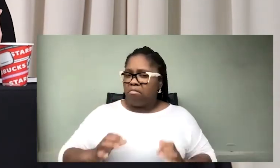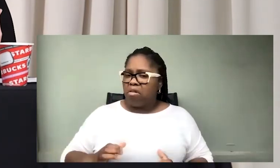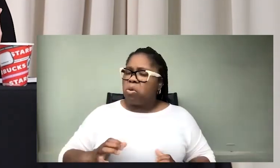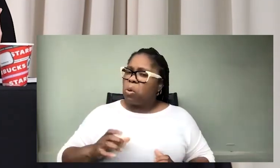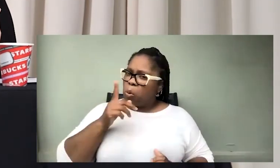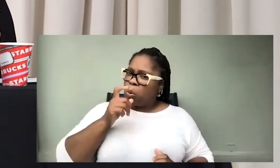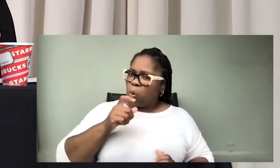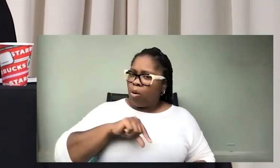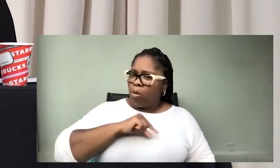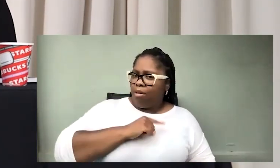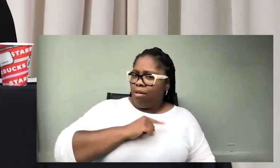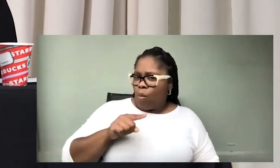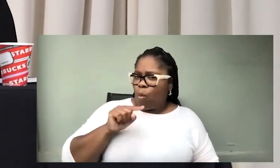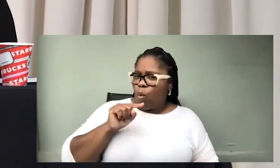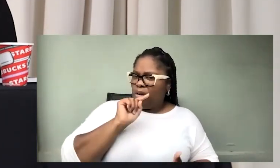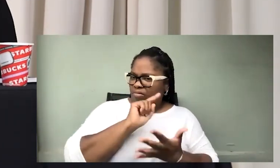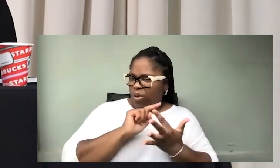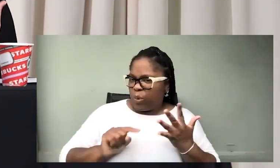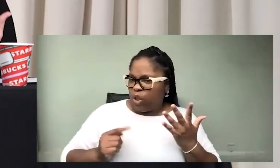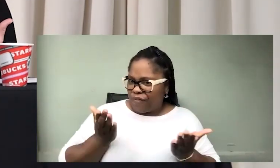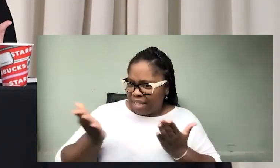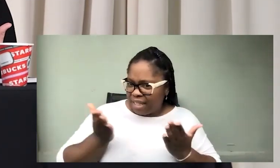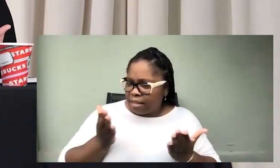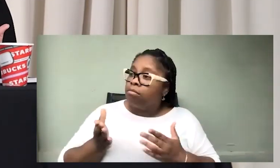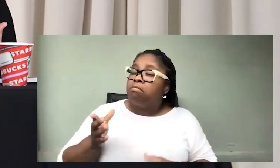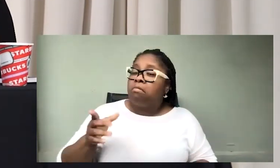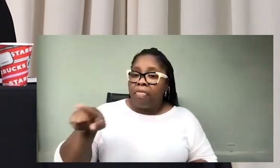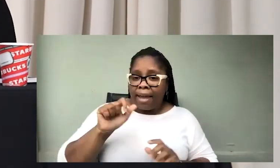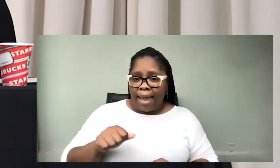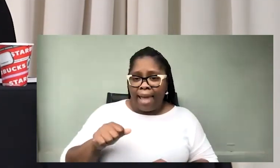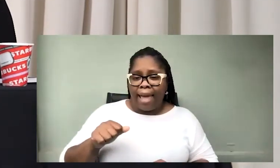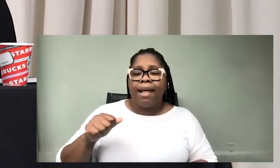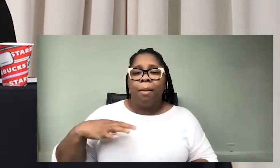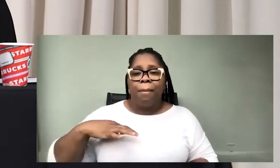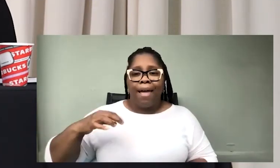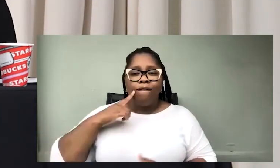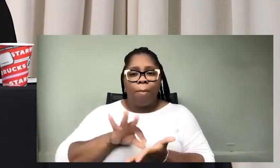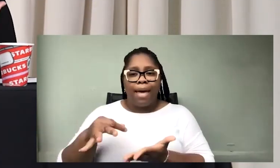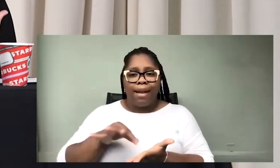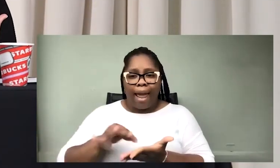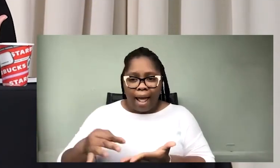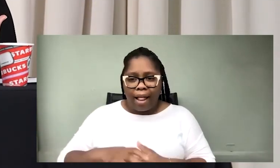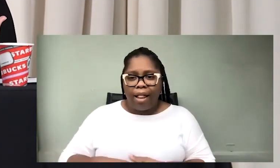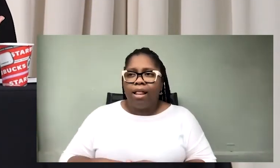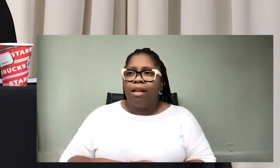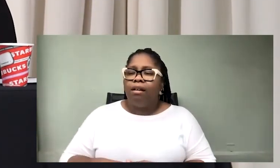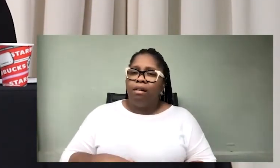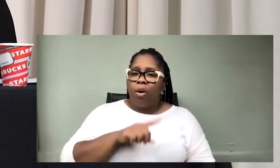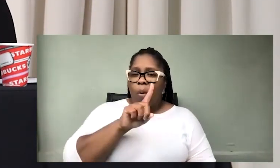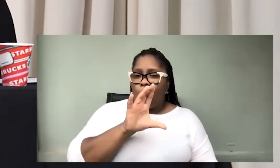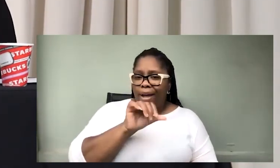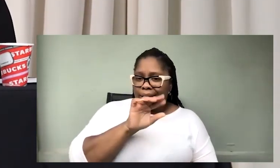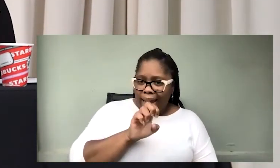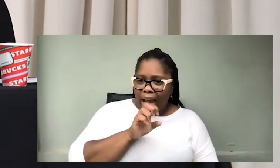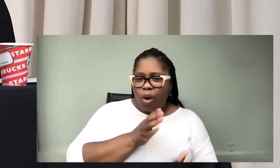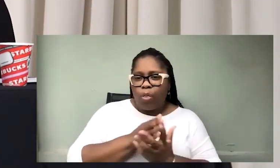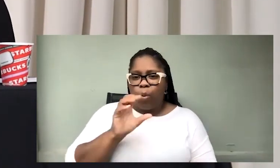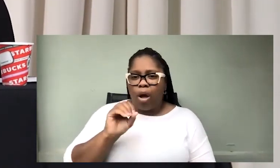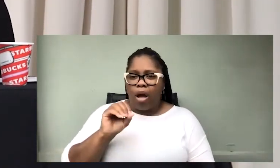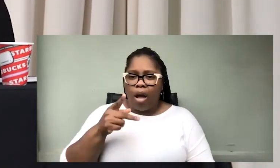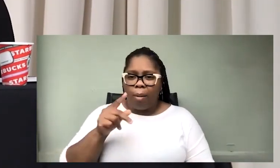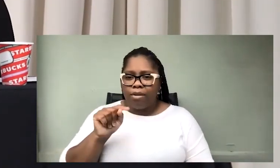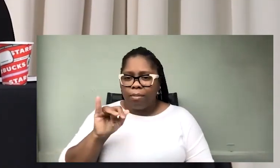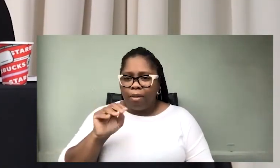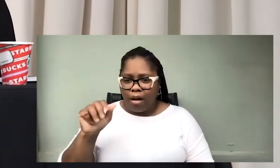eligible to receive those services. They can apply for Medi-Cal benefits. OneCare through CalOptima provides the